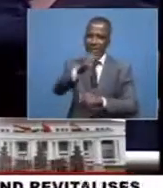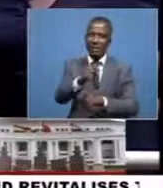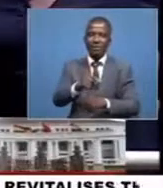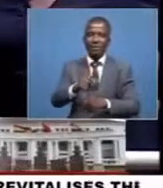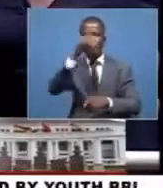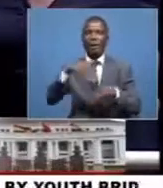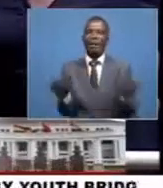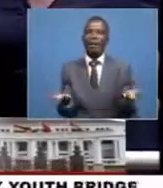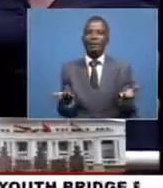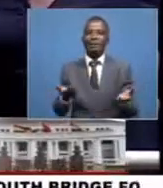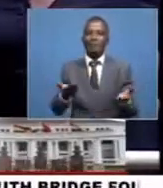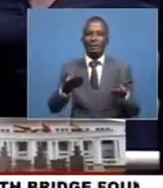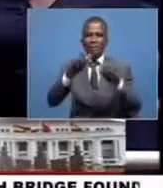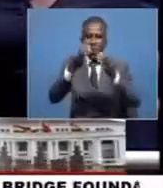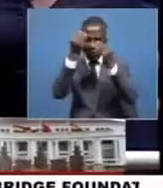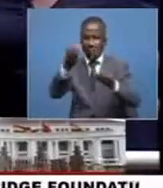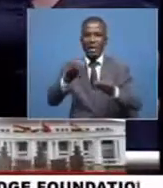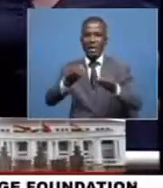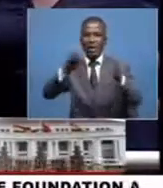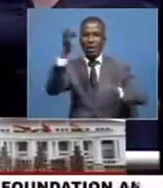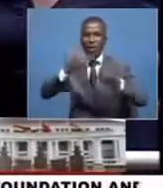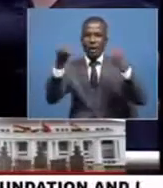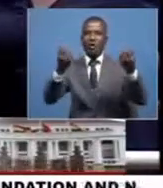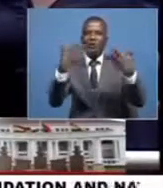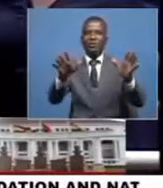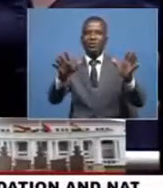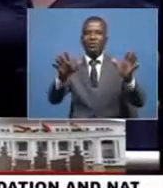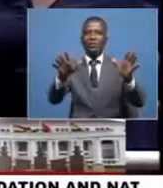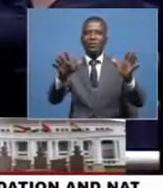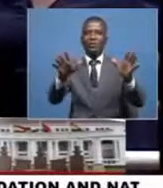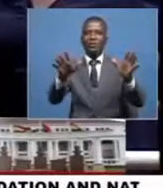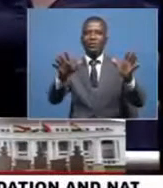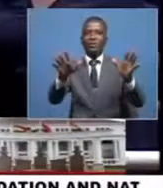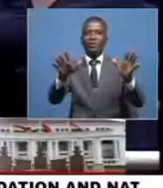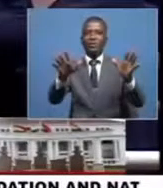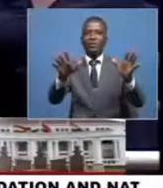court to rule on what matters? Why don't we allow?